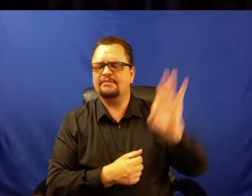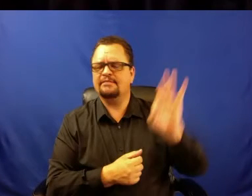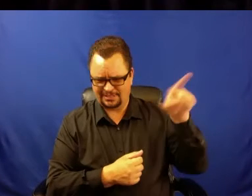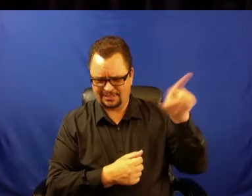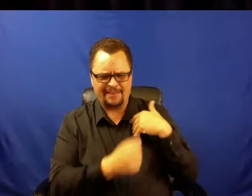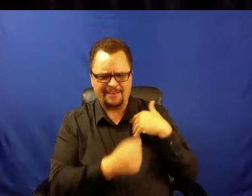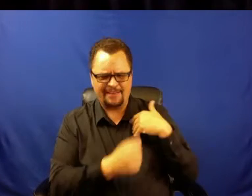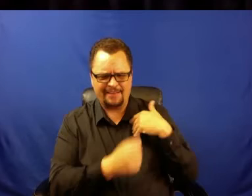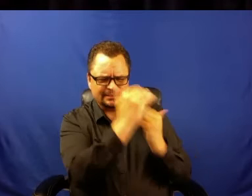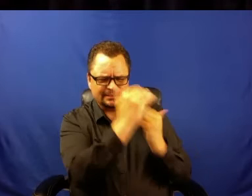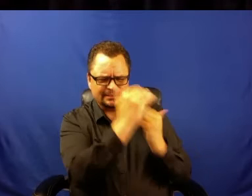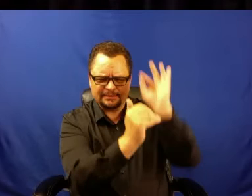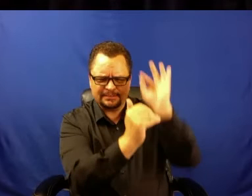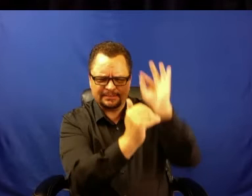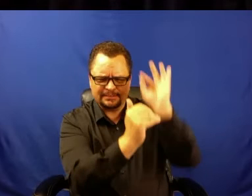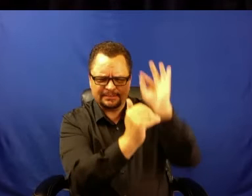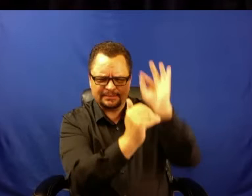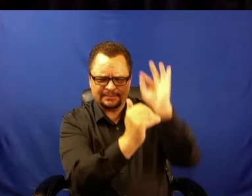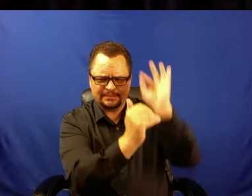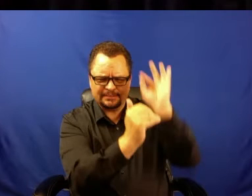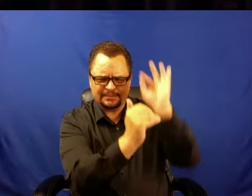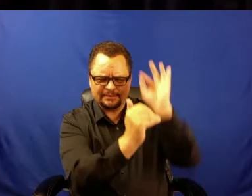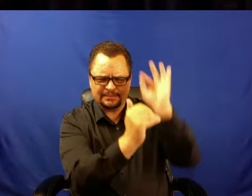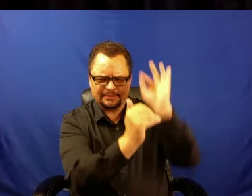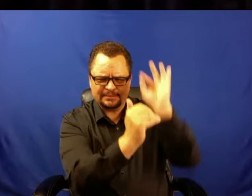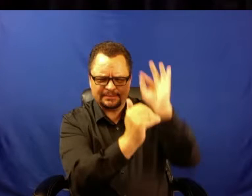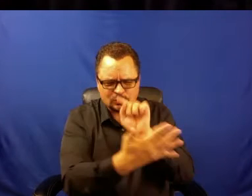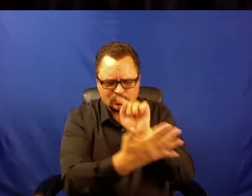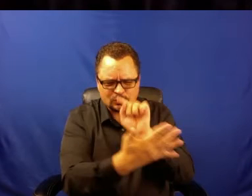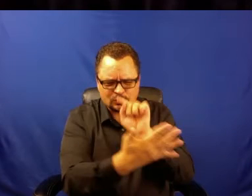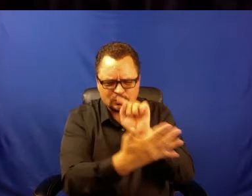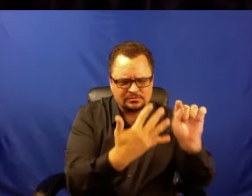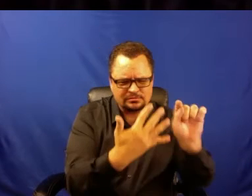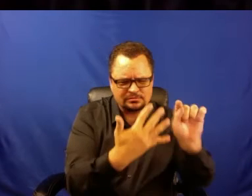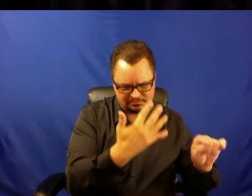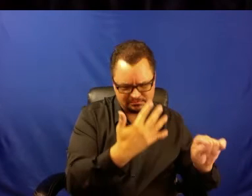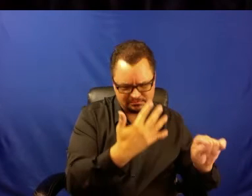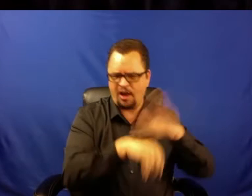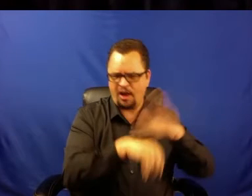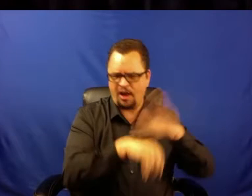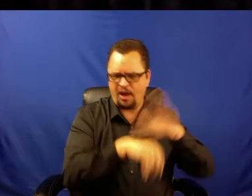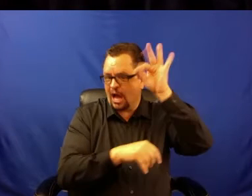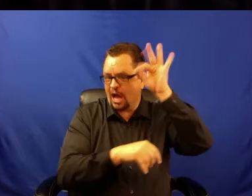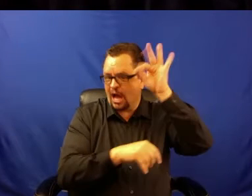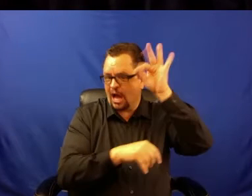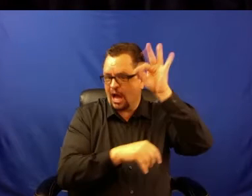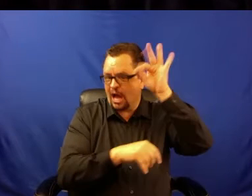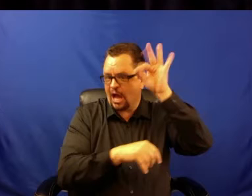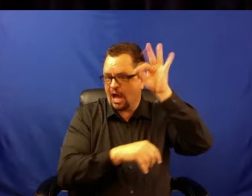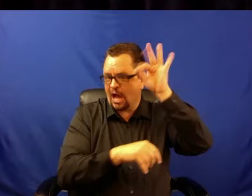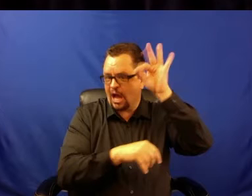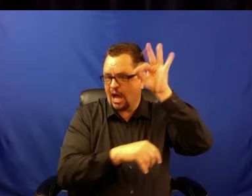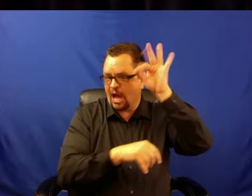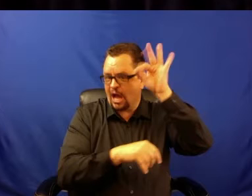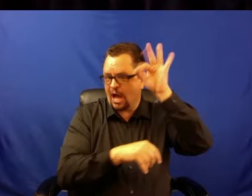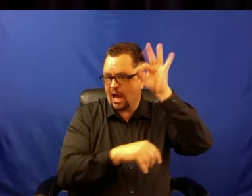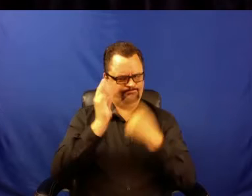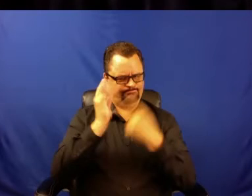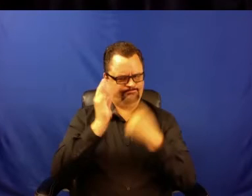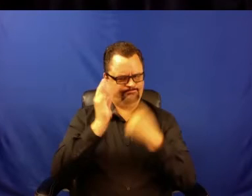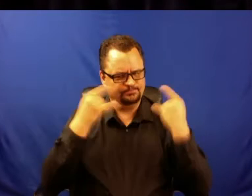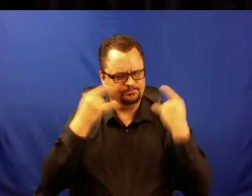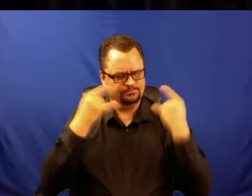schools that they're on the federal property, so they have some mask requirements. So I did want to provide that awareness because it's there